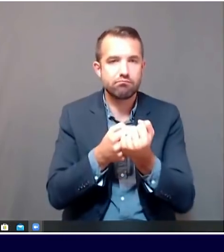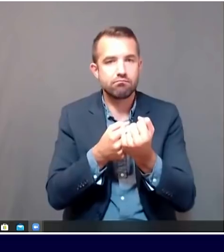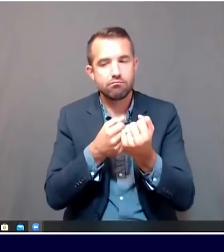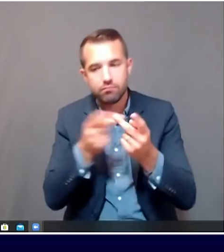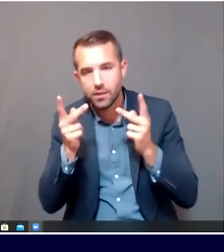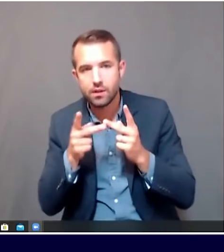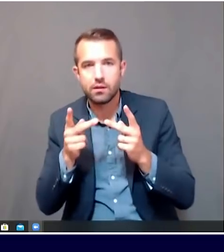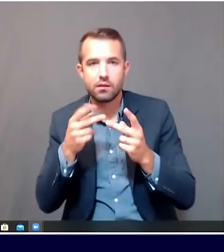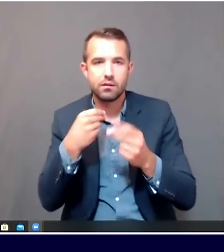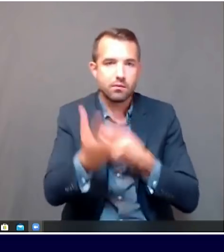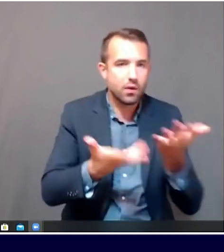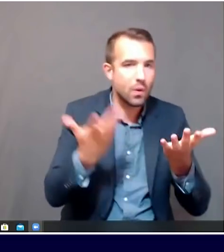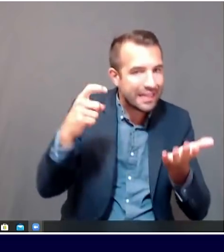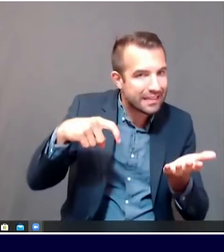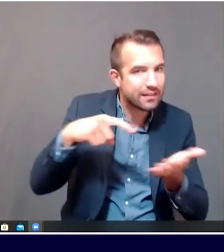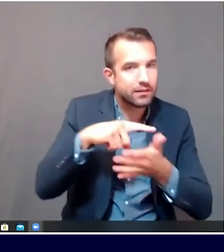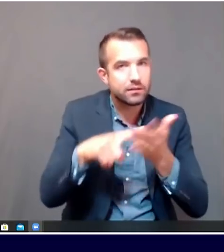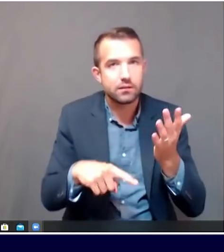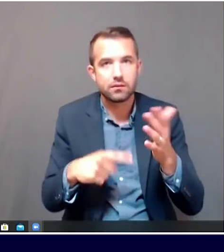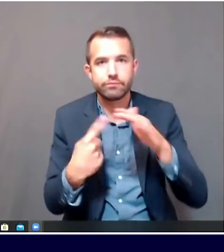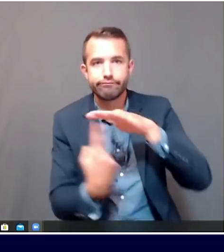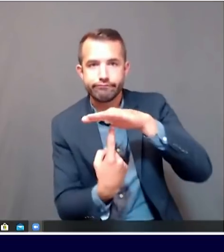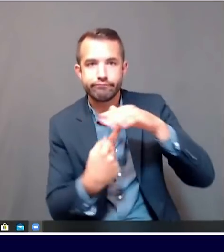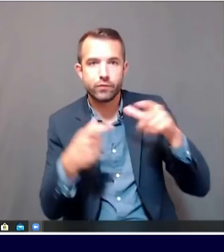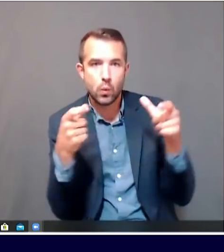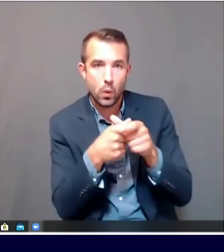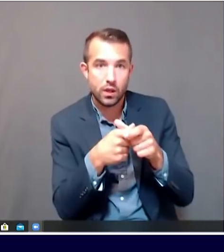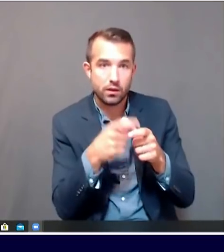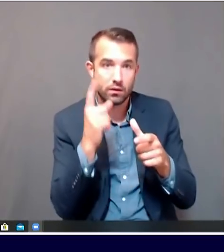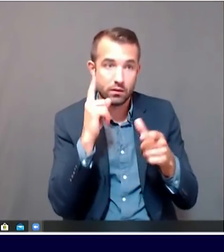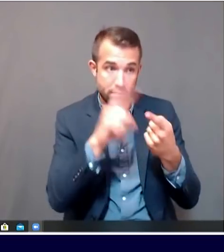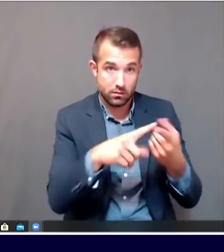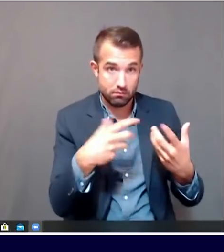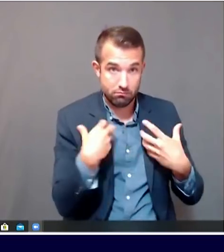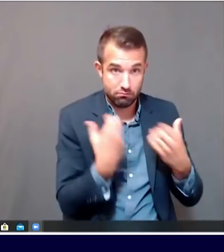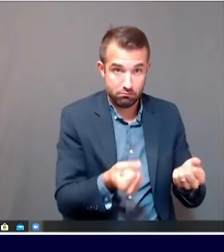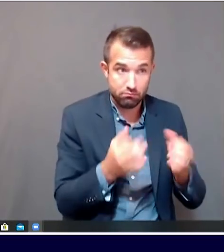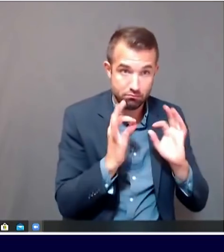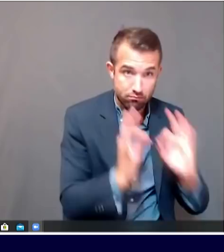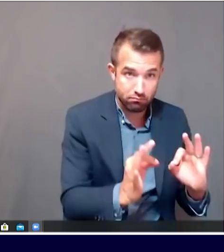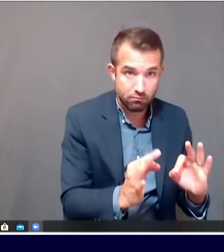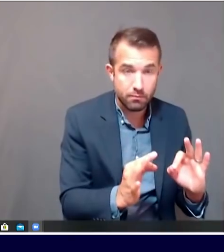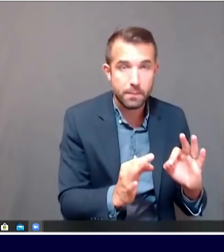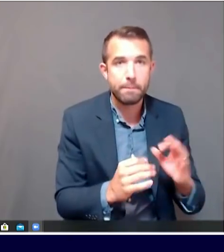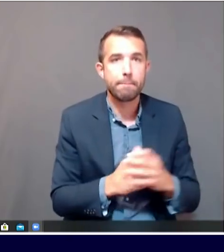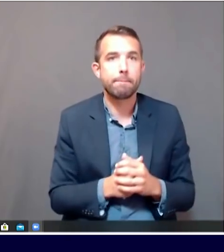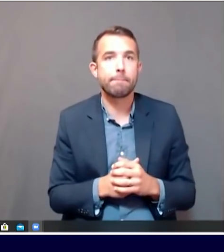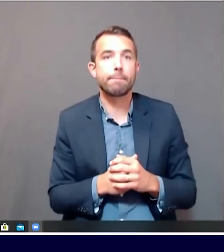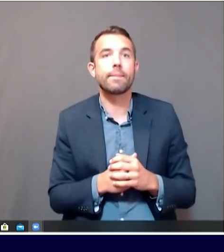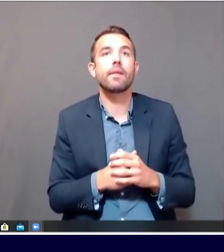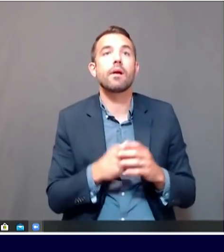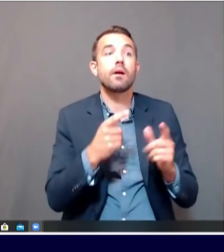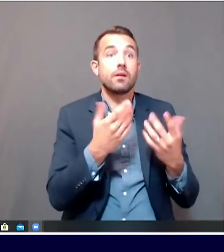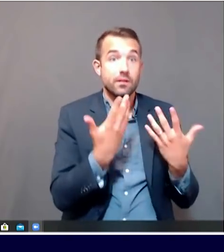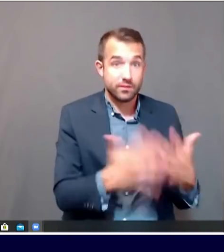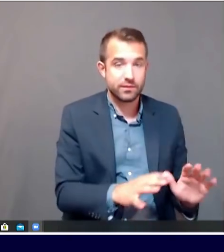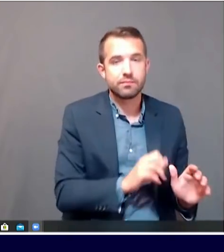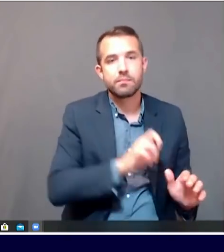can undertake their isolation in the case that they've been confirmed or their quarantine in the situation where they've been